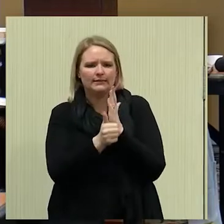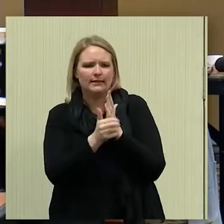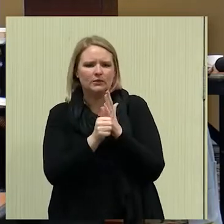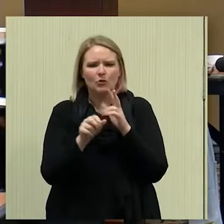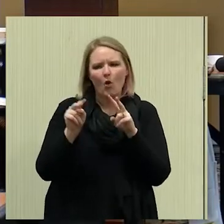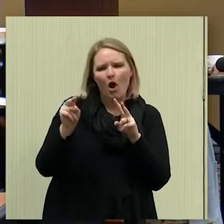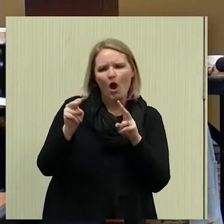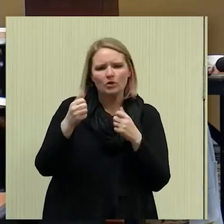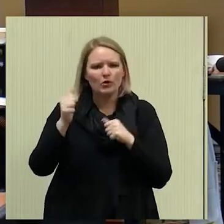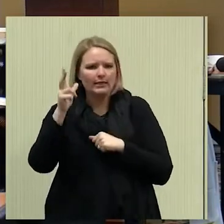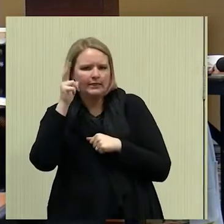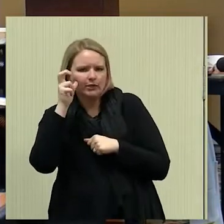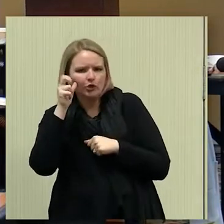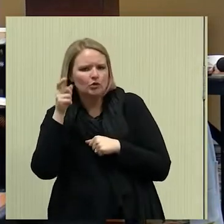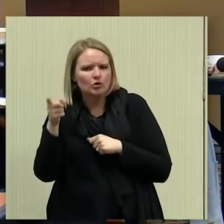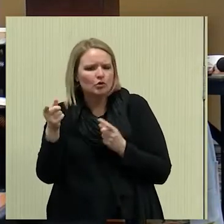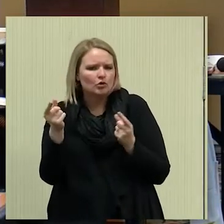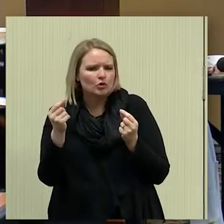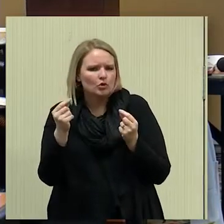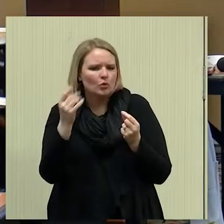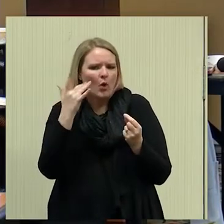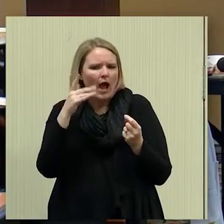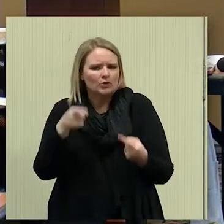hear what this child